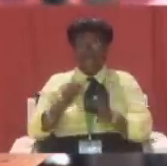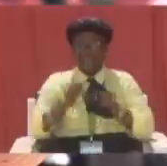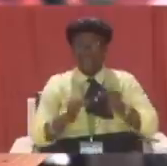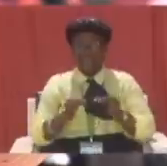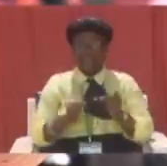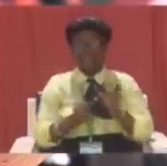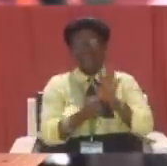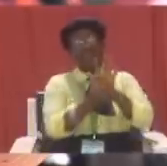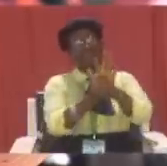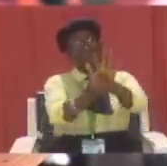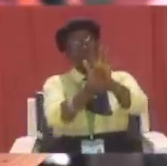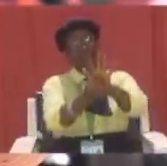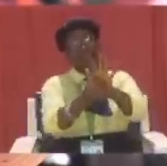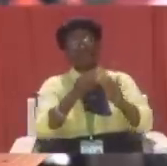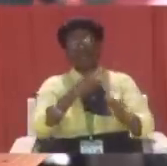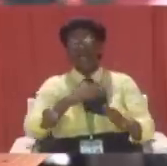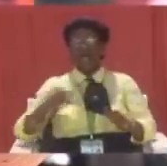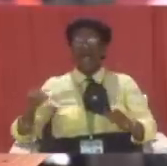wonders